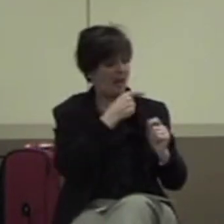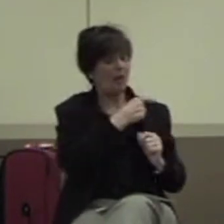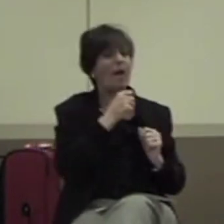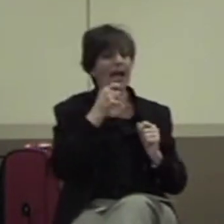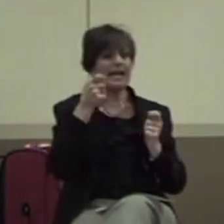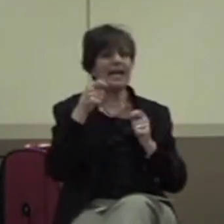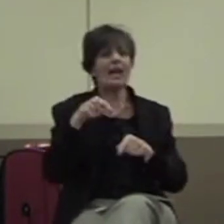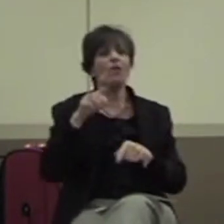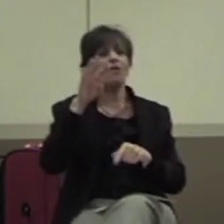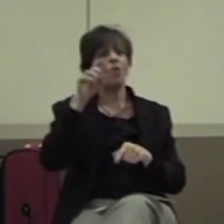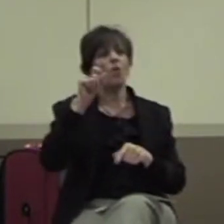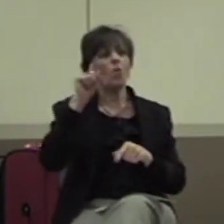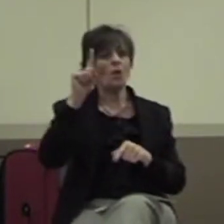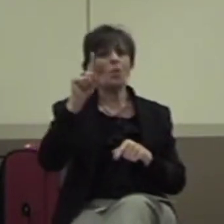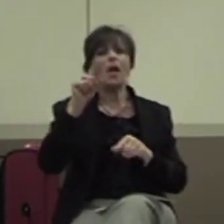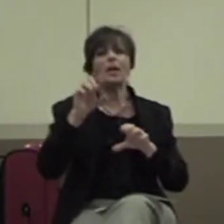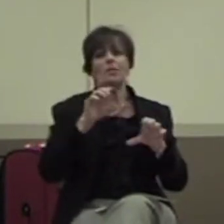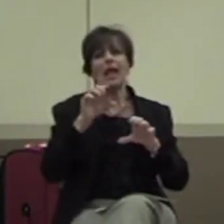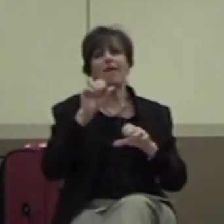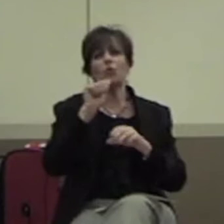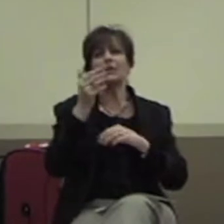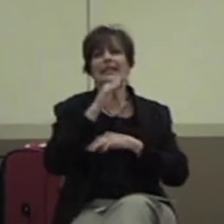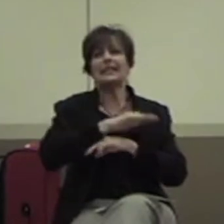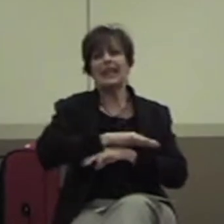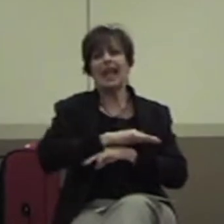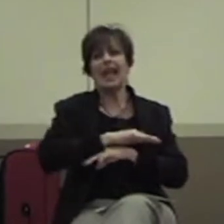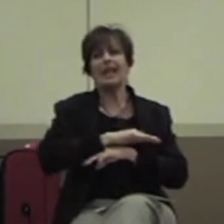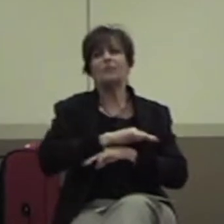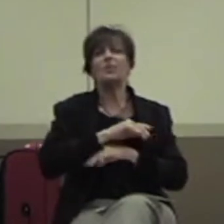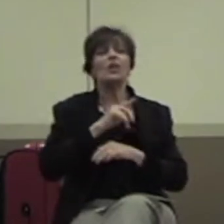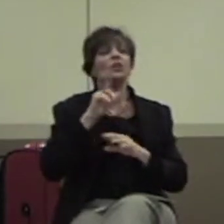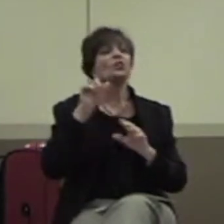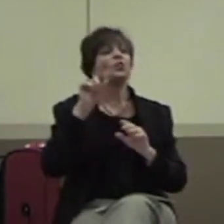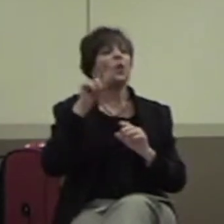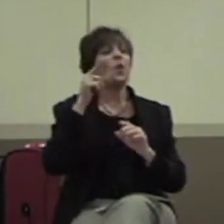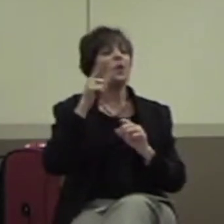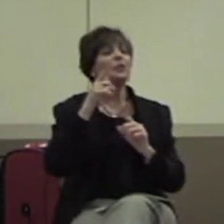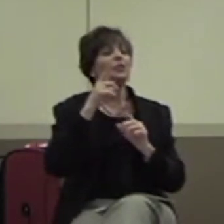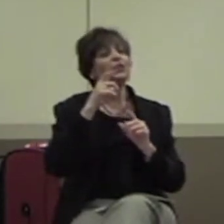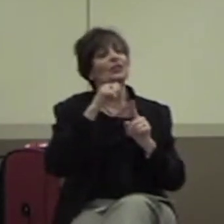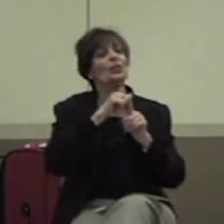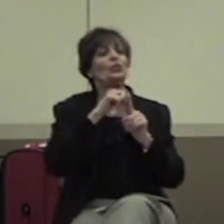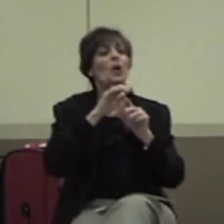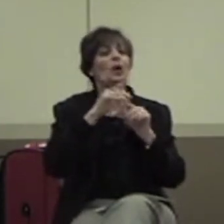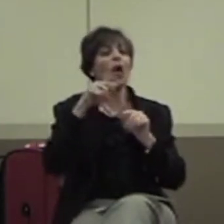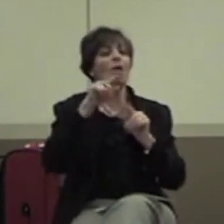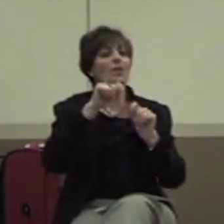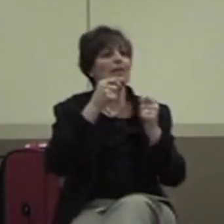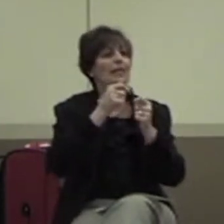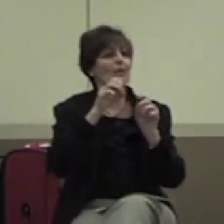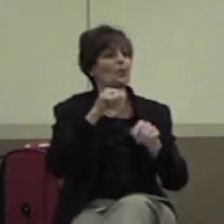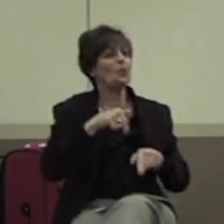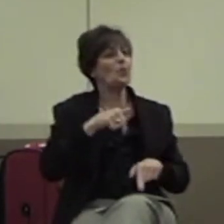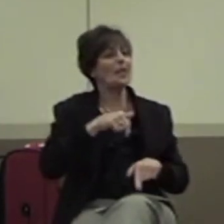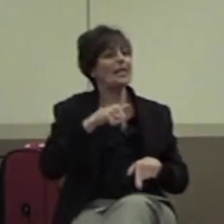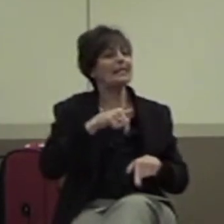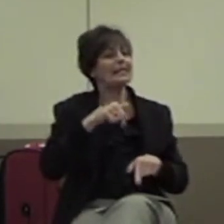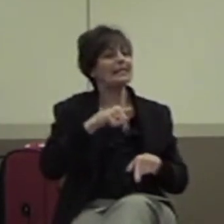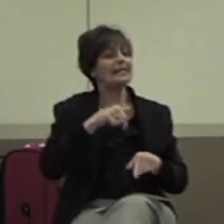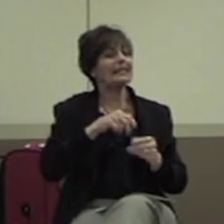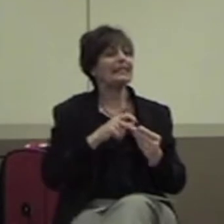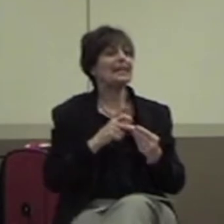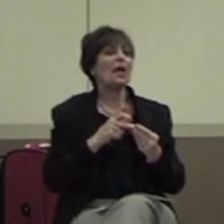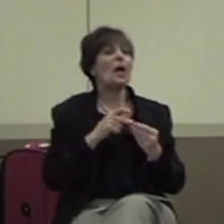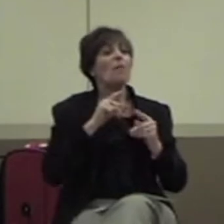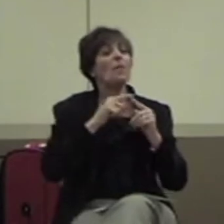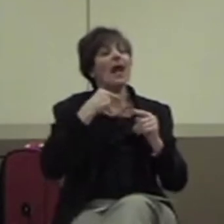kid. 4.1 behaviors per day. So it's just kind of a little mindset trick on the whole team to do this, but it's a step